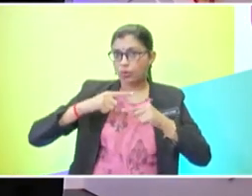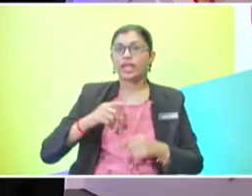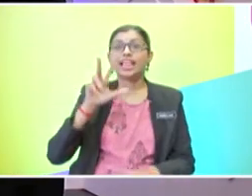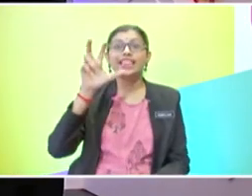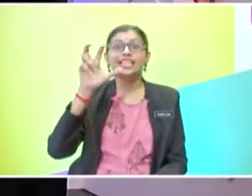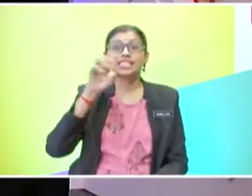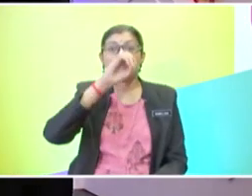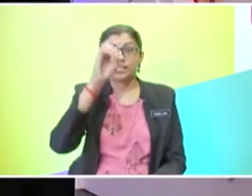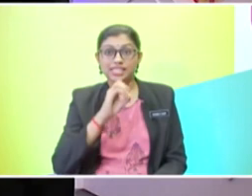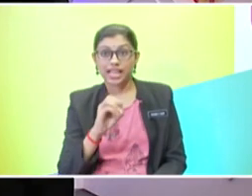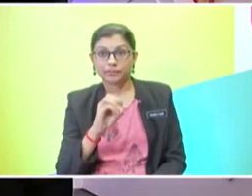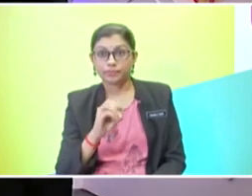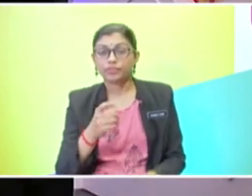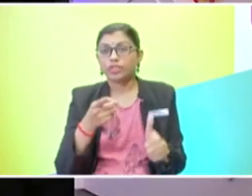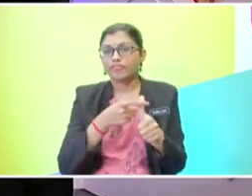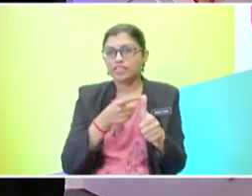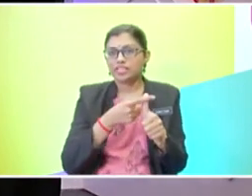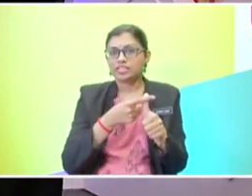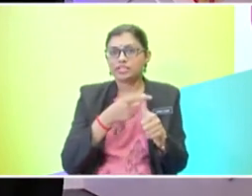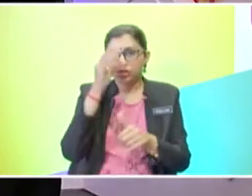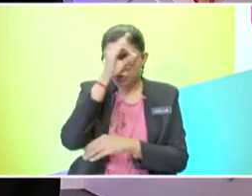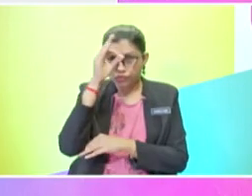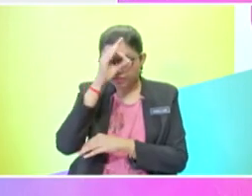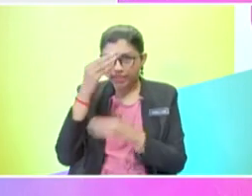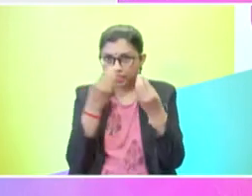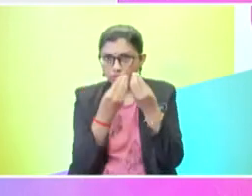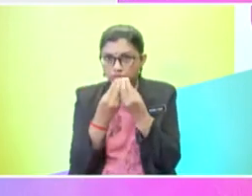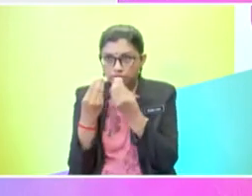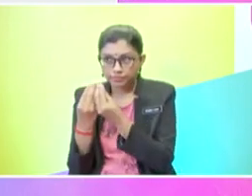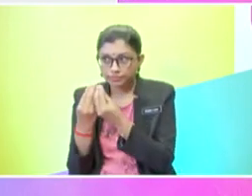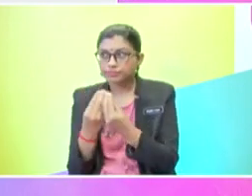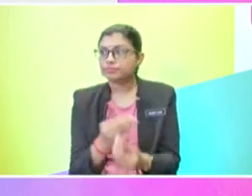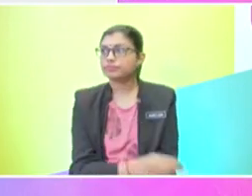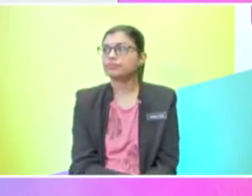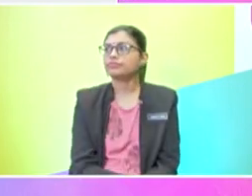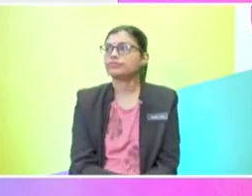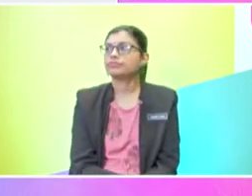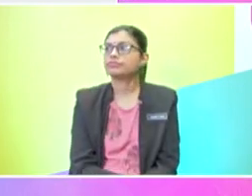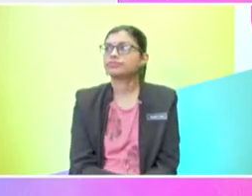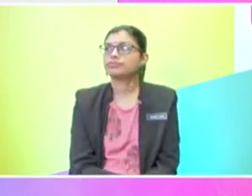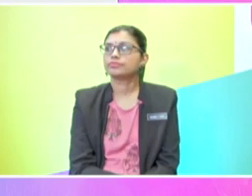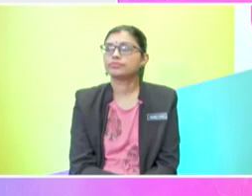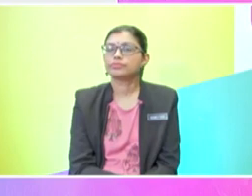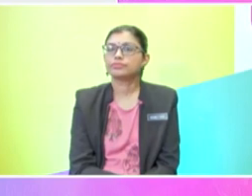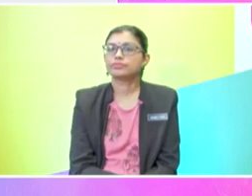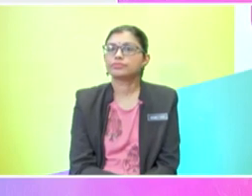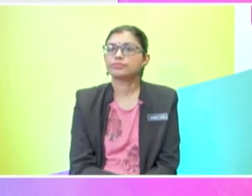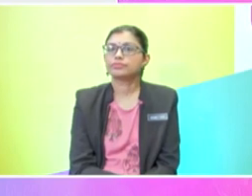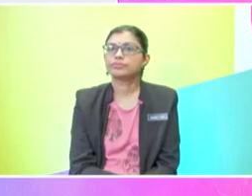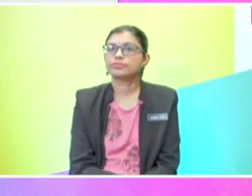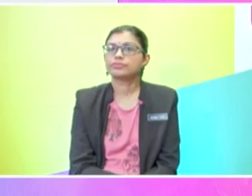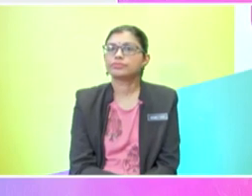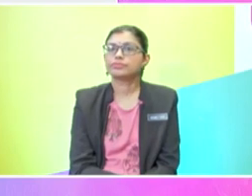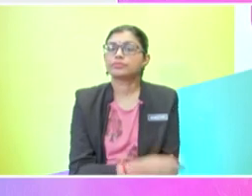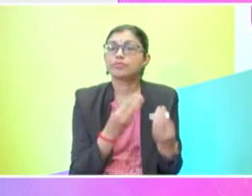first thing, we have to find the total for mm-hmm. each of that. 60 times 80, 45 times 30, 120 times 50. You get the